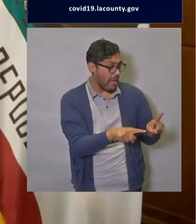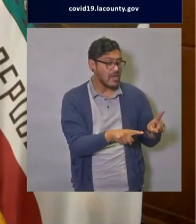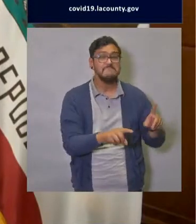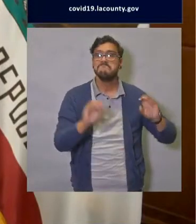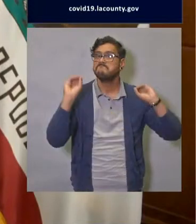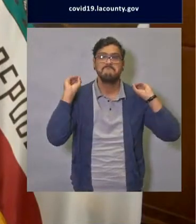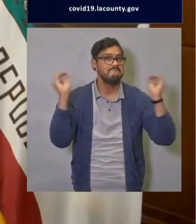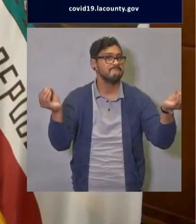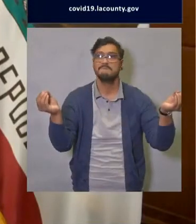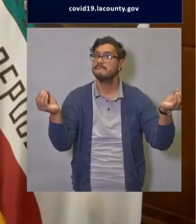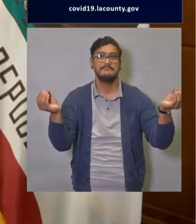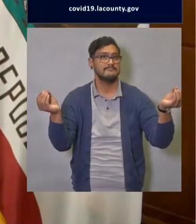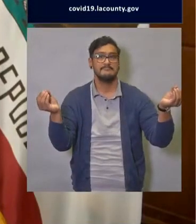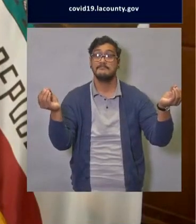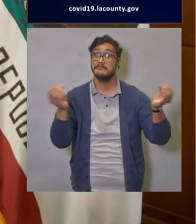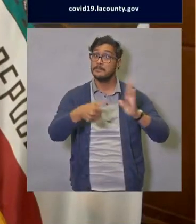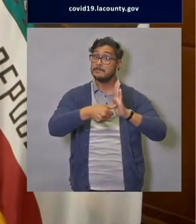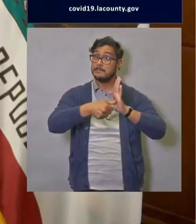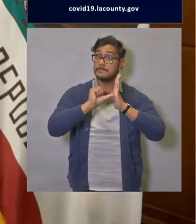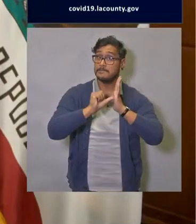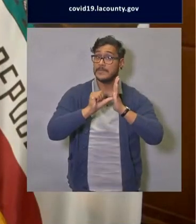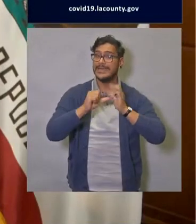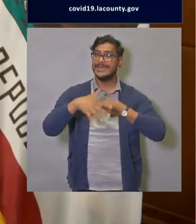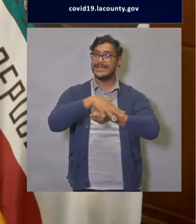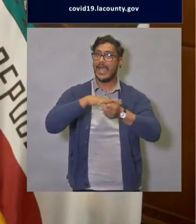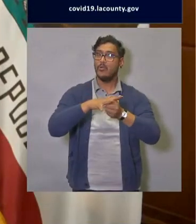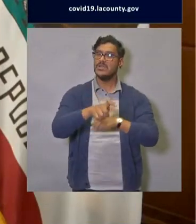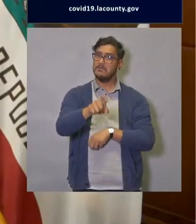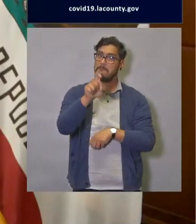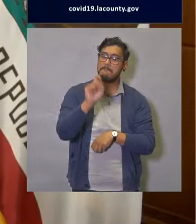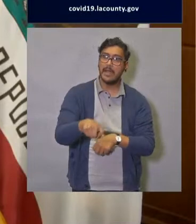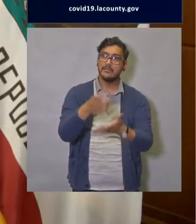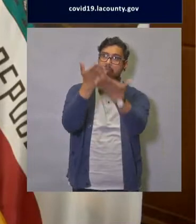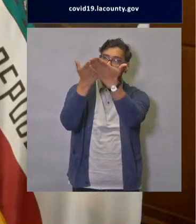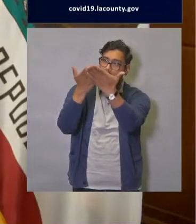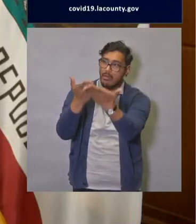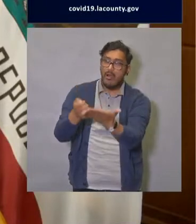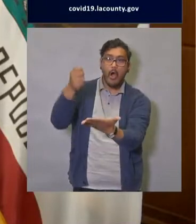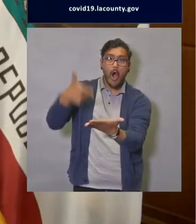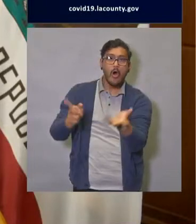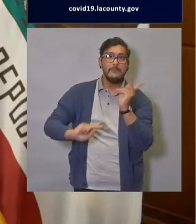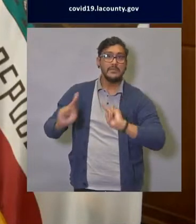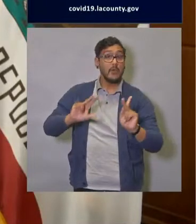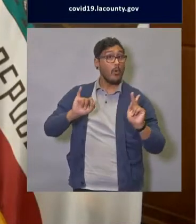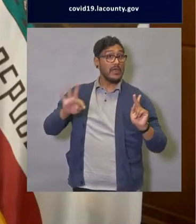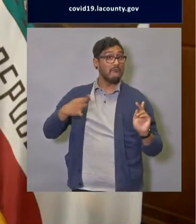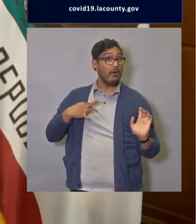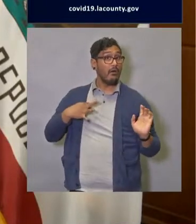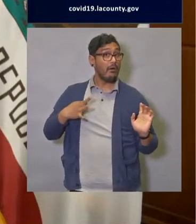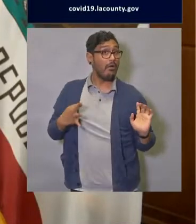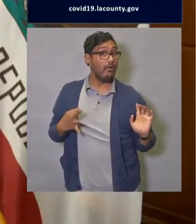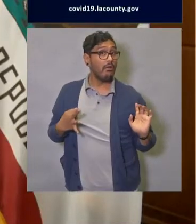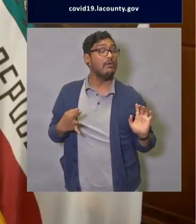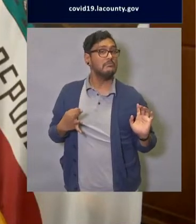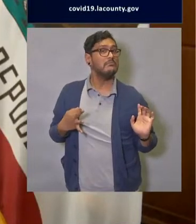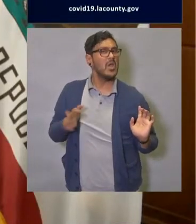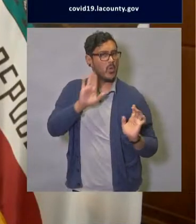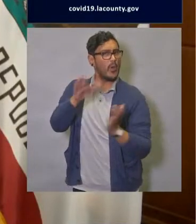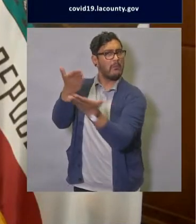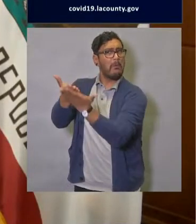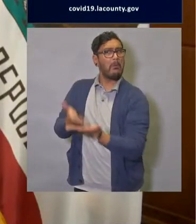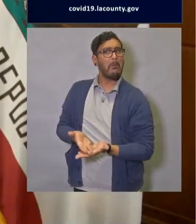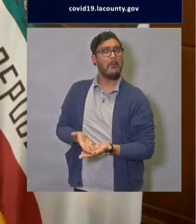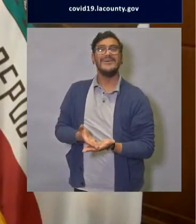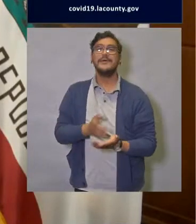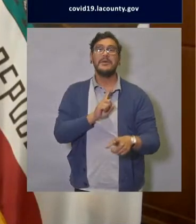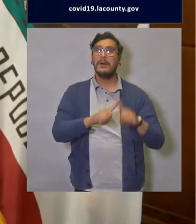I want to reiterate that while the county must adequately verify everyone for eligibility, we do not want eligible people to be